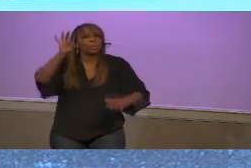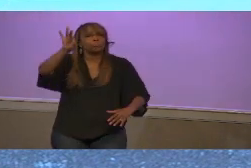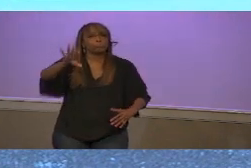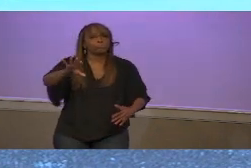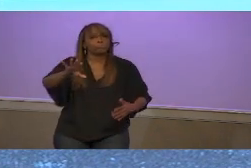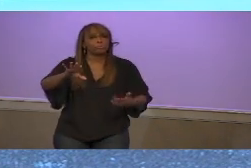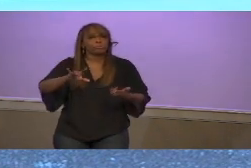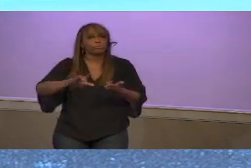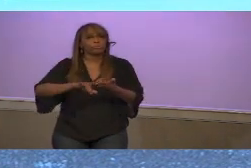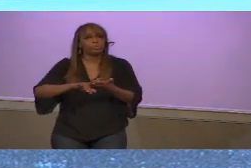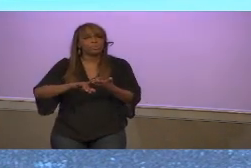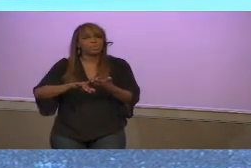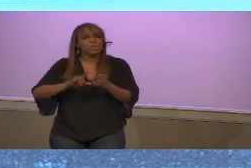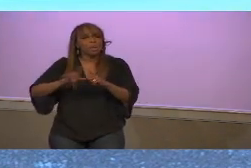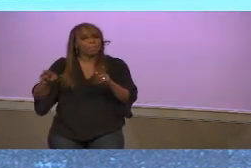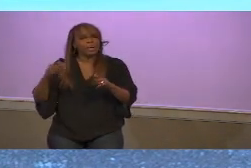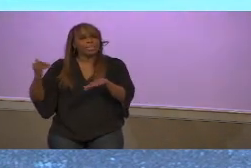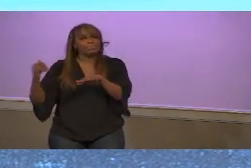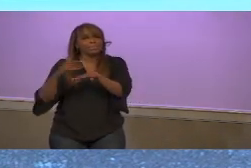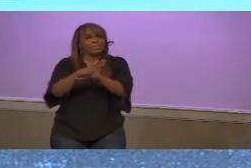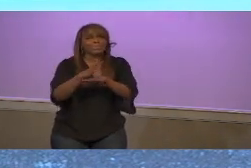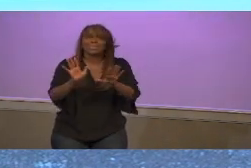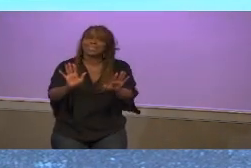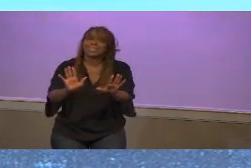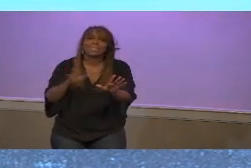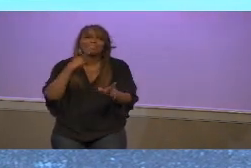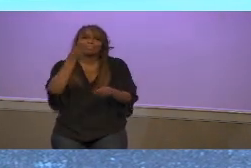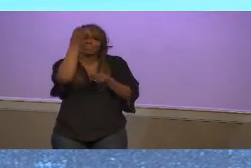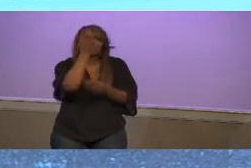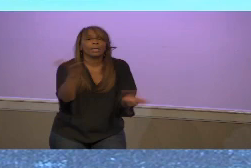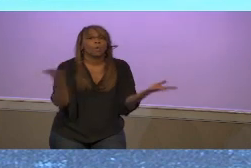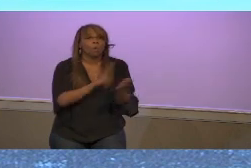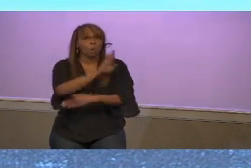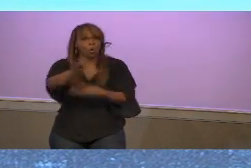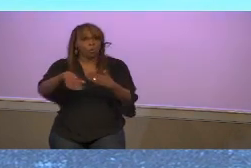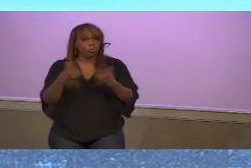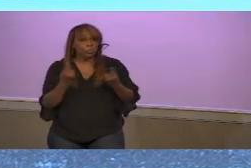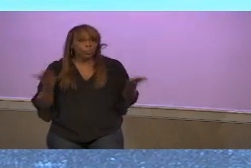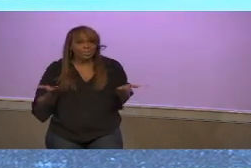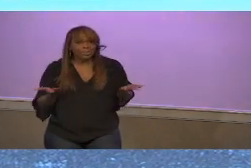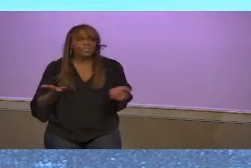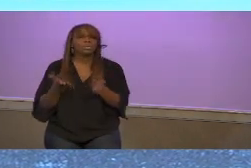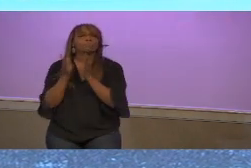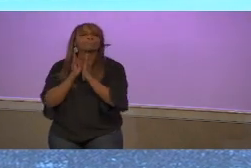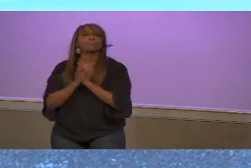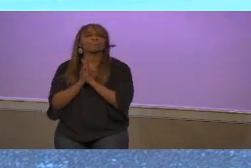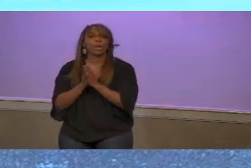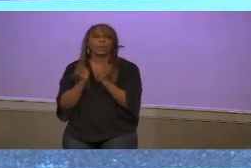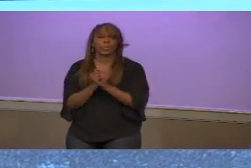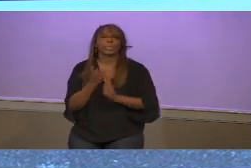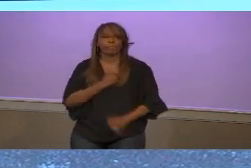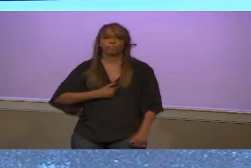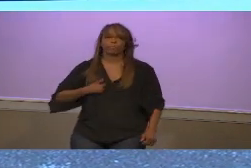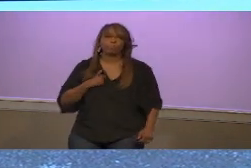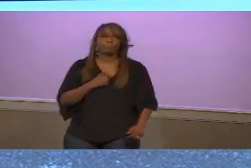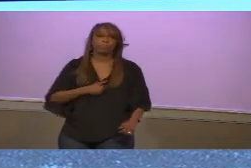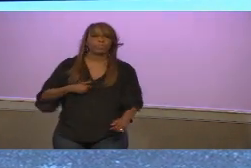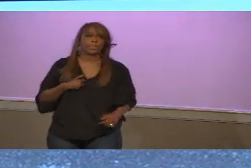shall he preach except he be sent? I'm telling you today that all you have to do is pray with repentance and